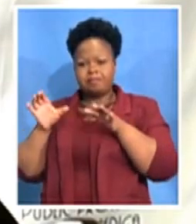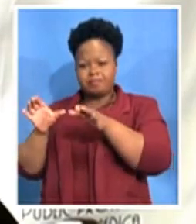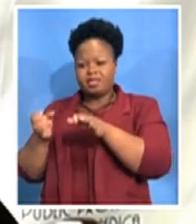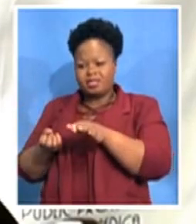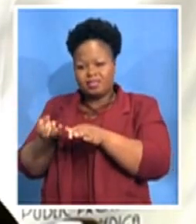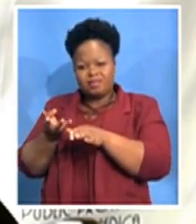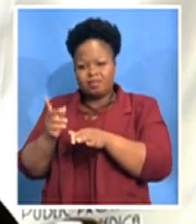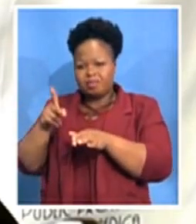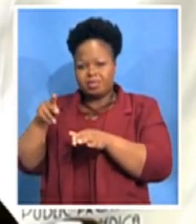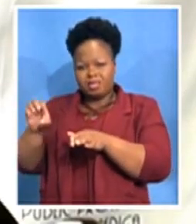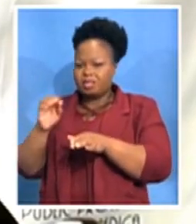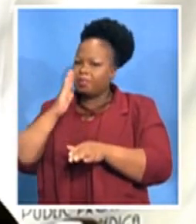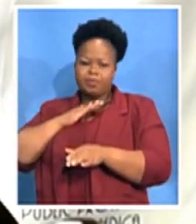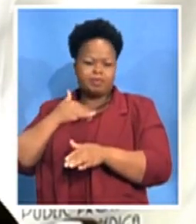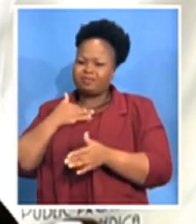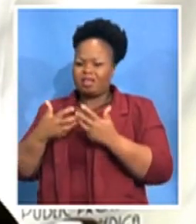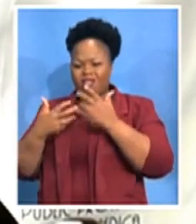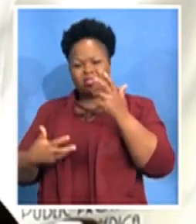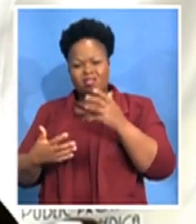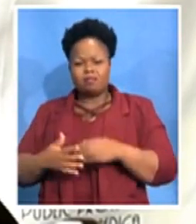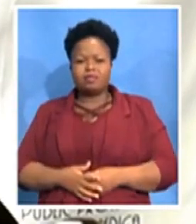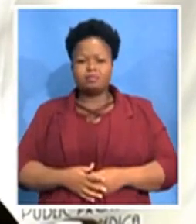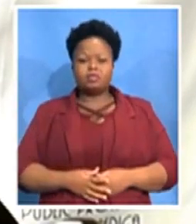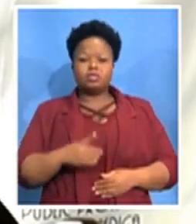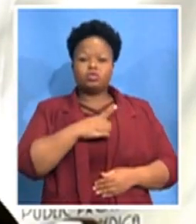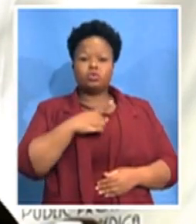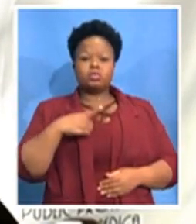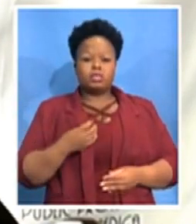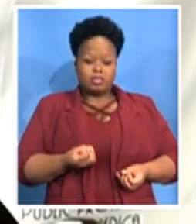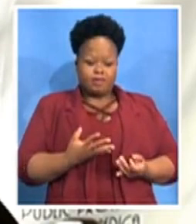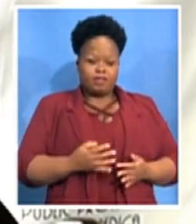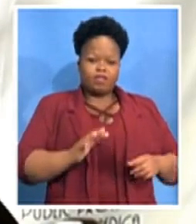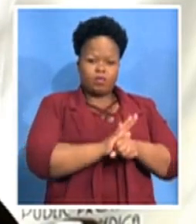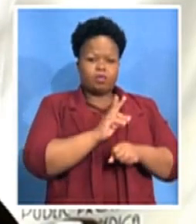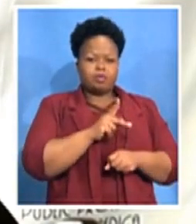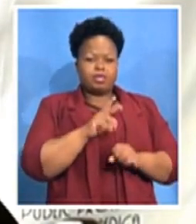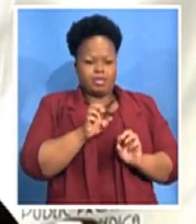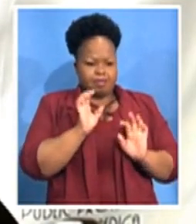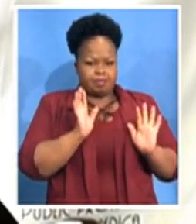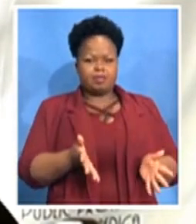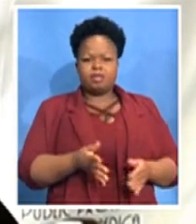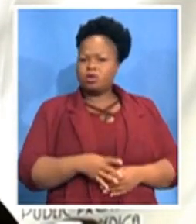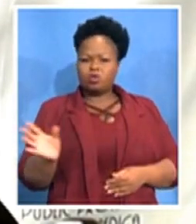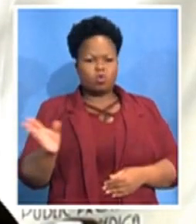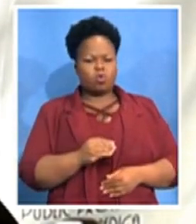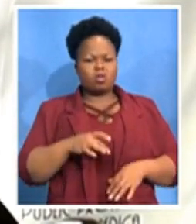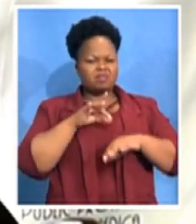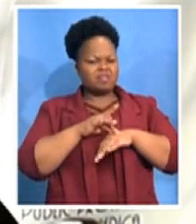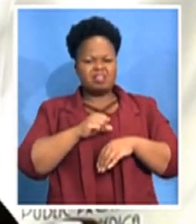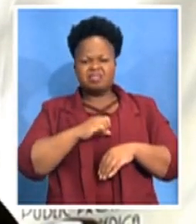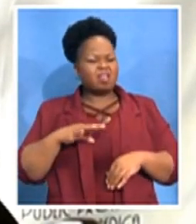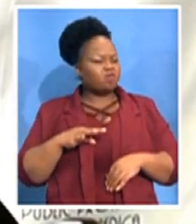Only doctors were provided with full PPEs and not all medical staff in some